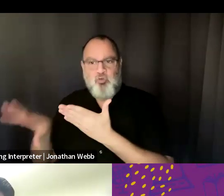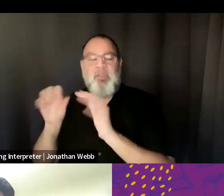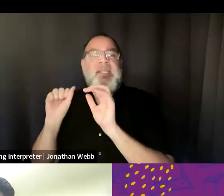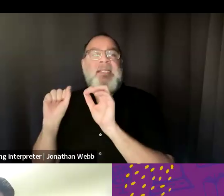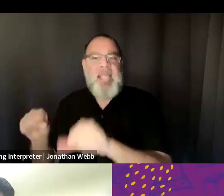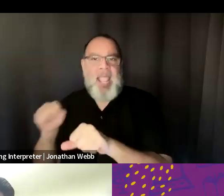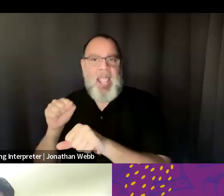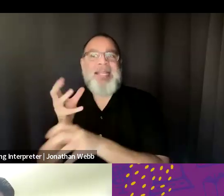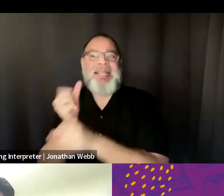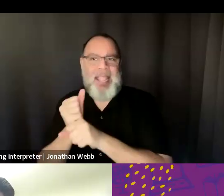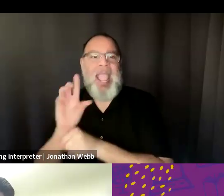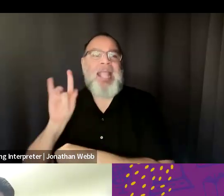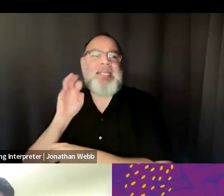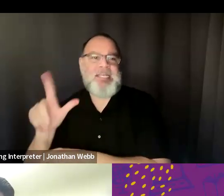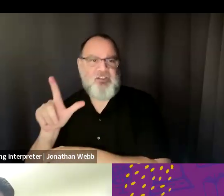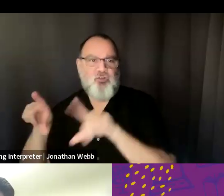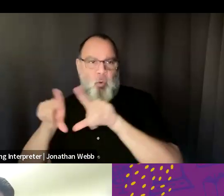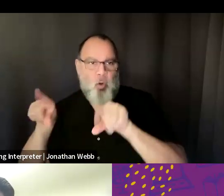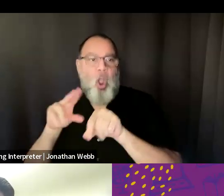that's been very important to us as well.